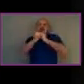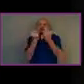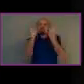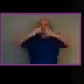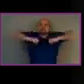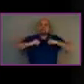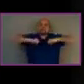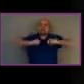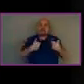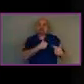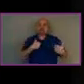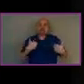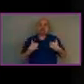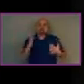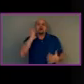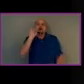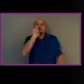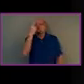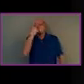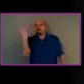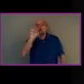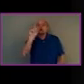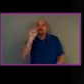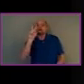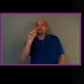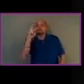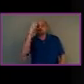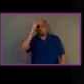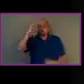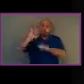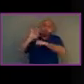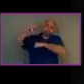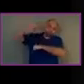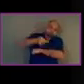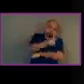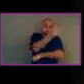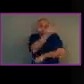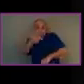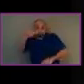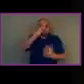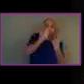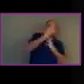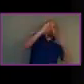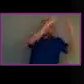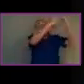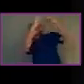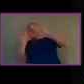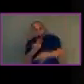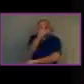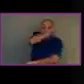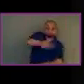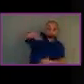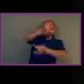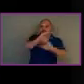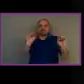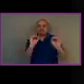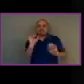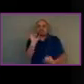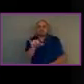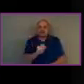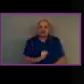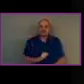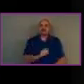the Millennium Falcon flying through an asteroid belt dodging asteroids. Of the about 5,000 known